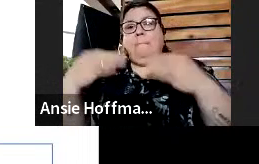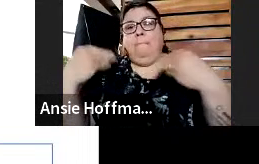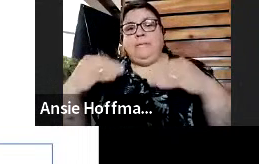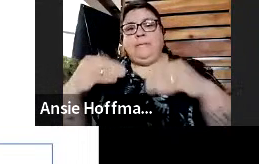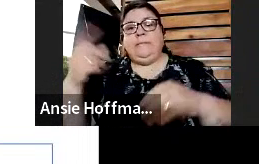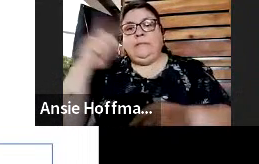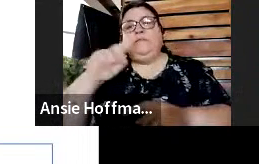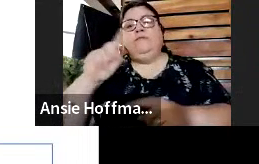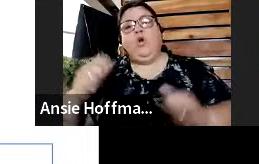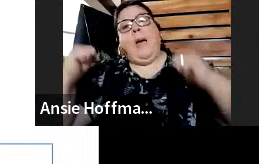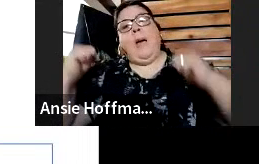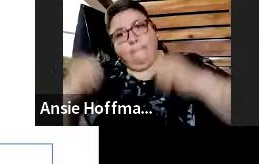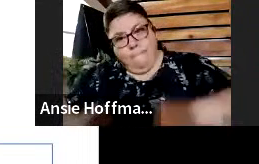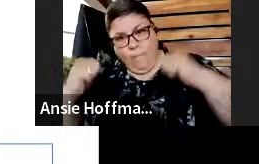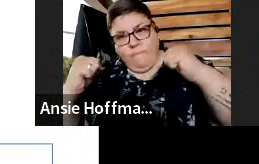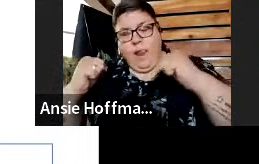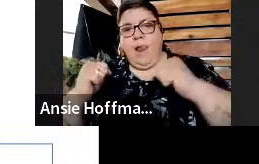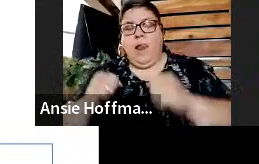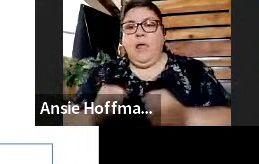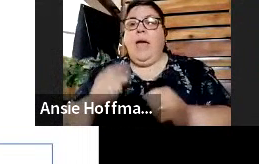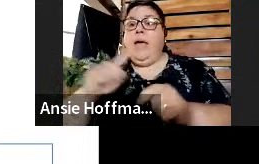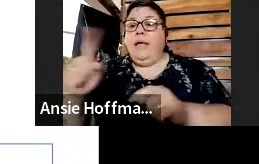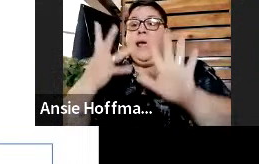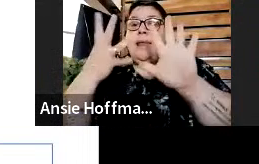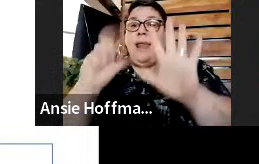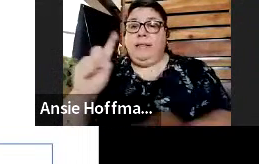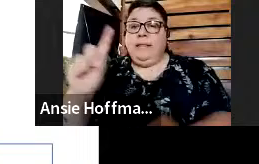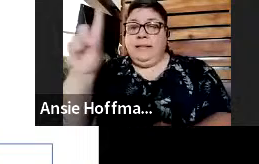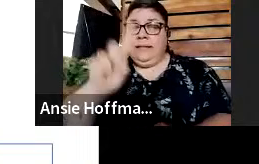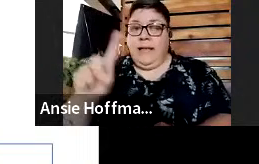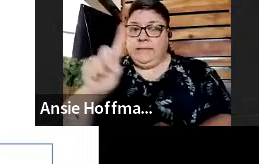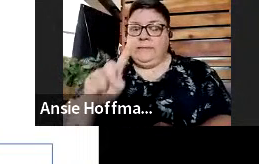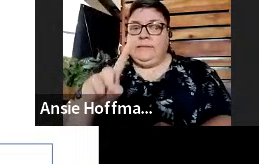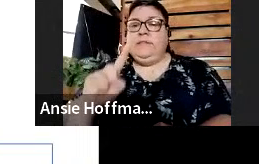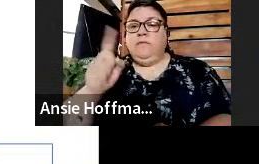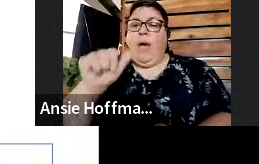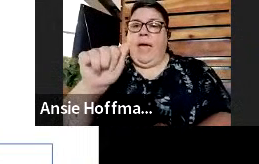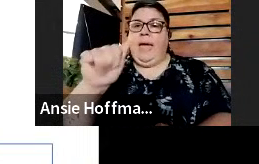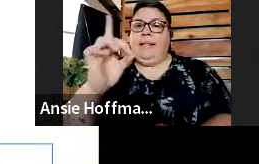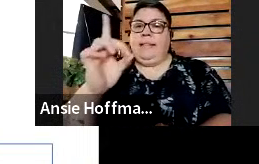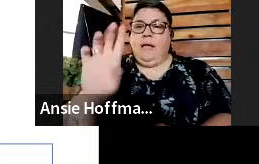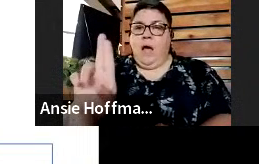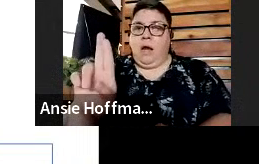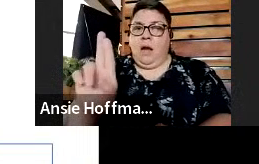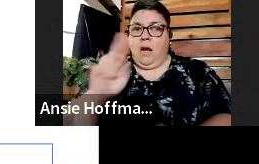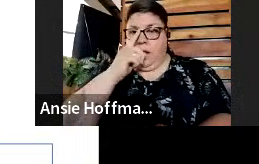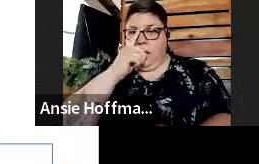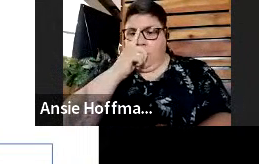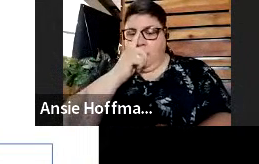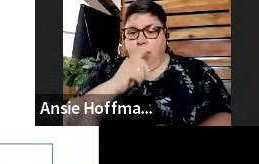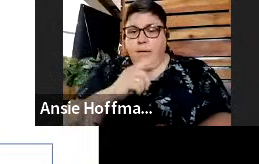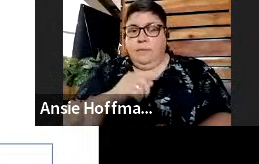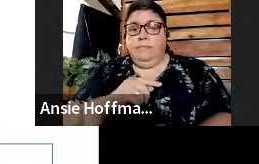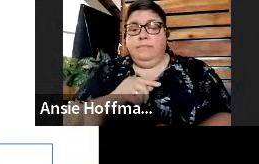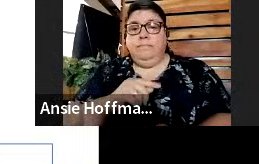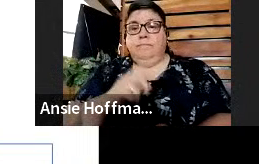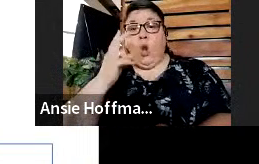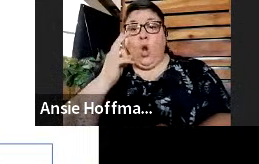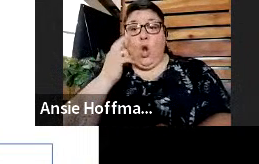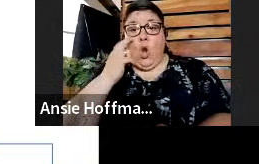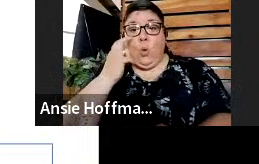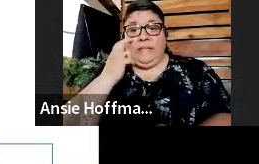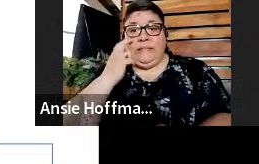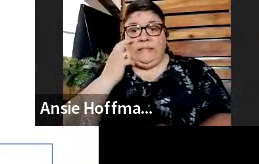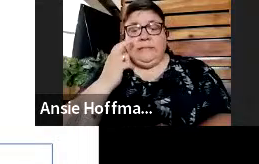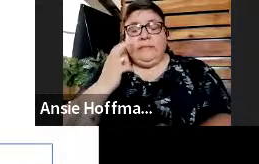process and 90 days for an ADR. A notice to litigate, which you would